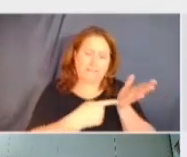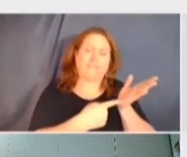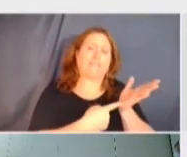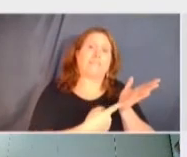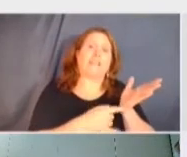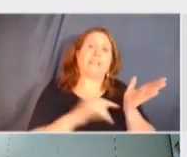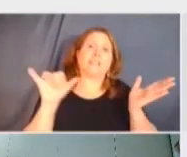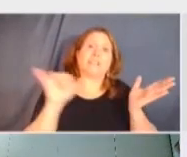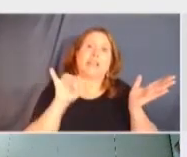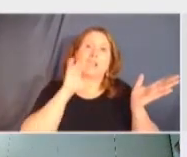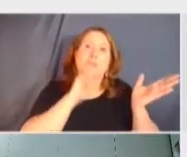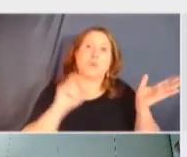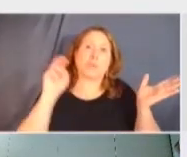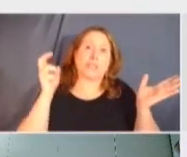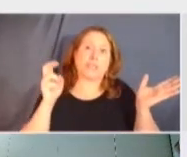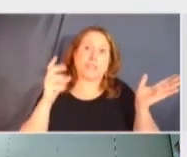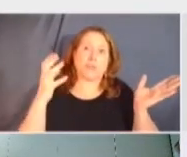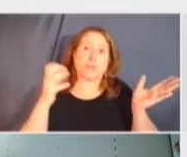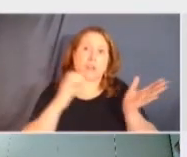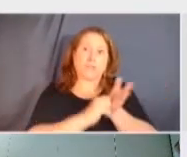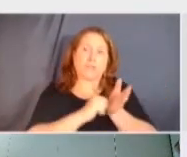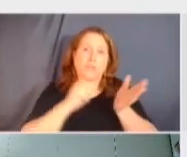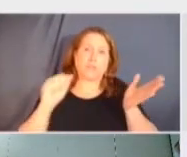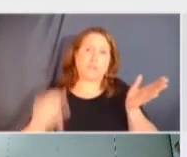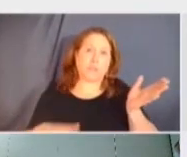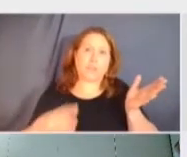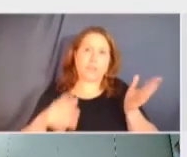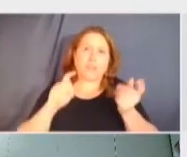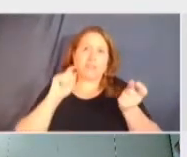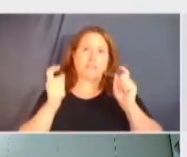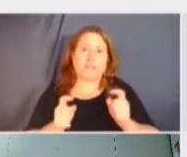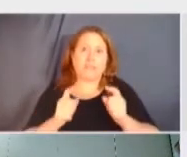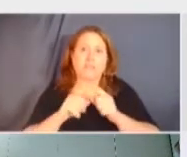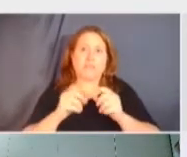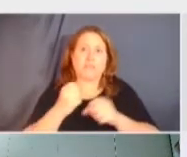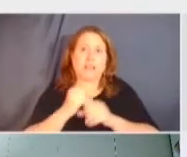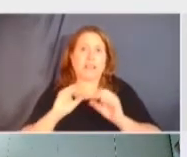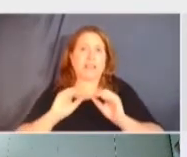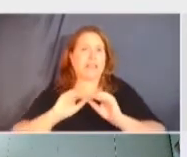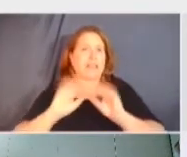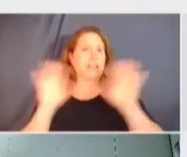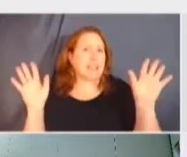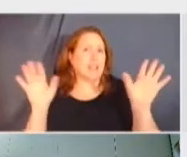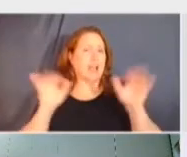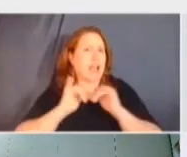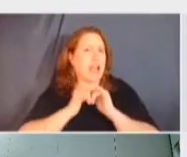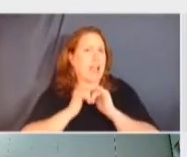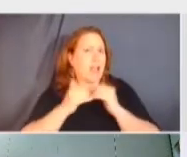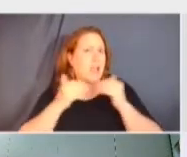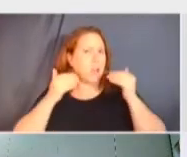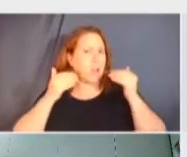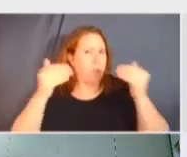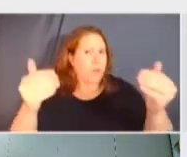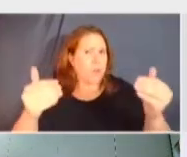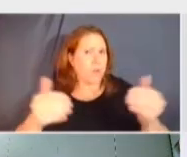up legislation to clarify this, that I think that